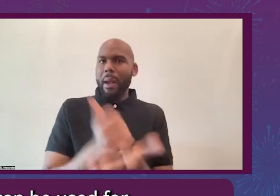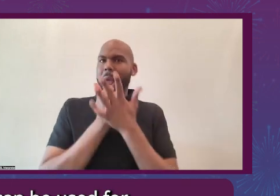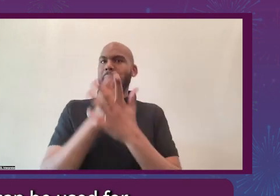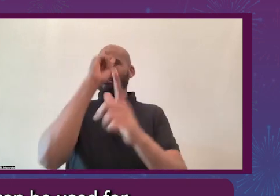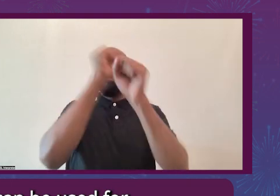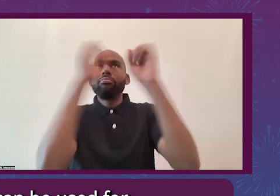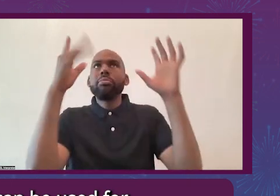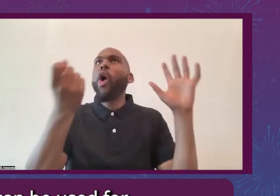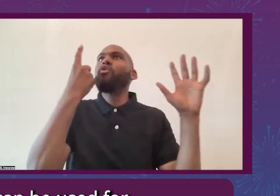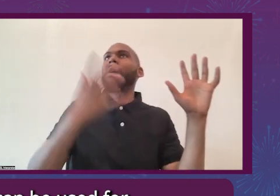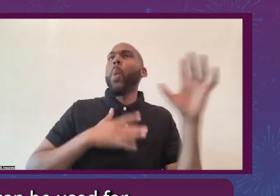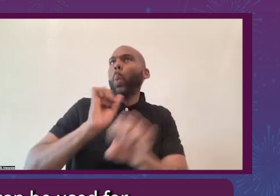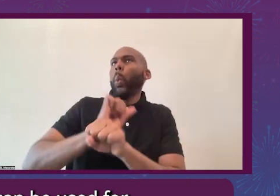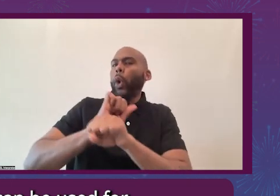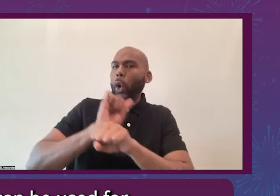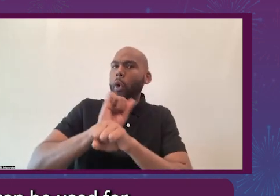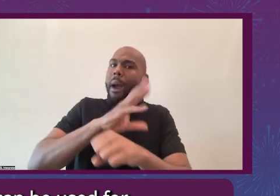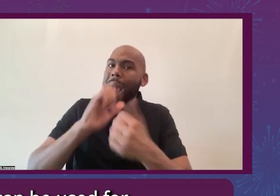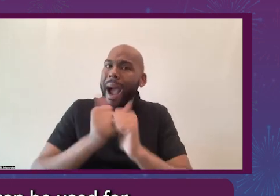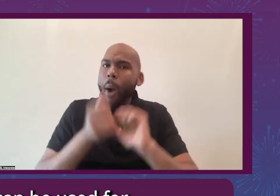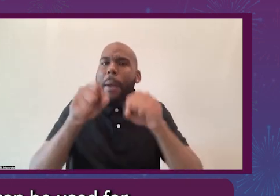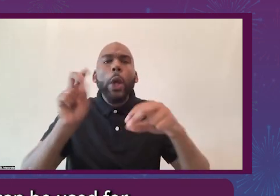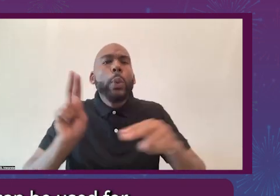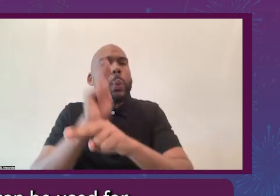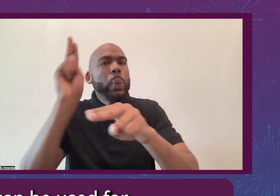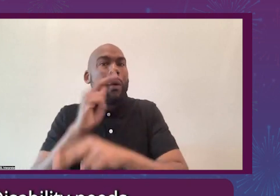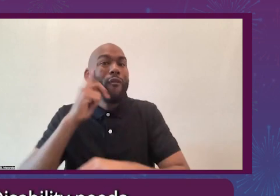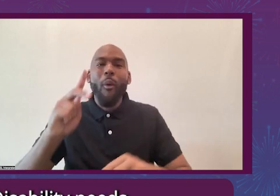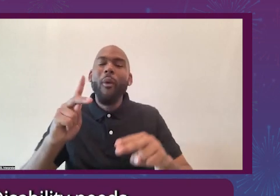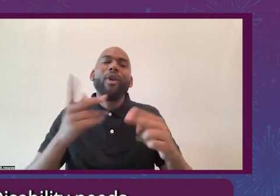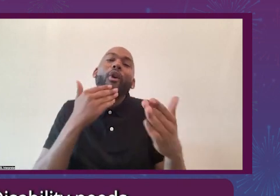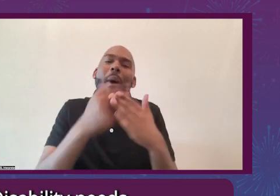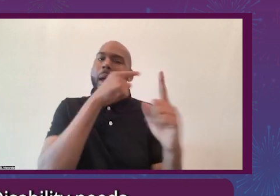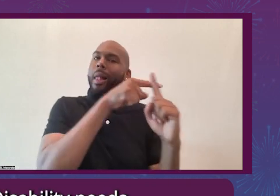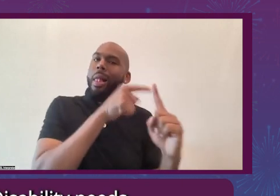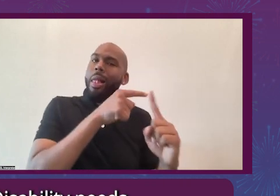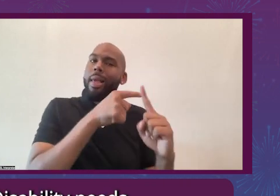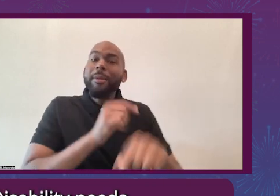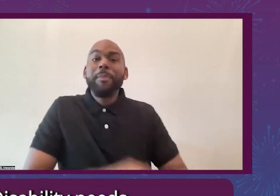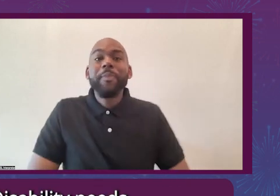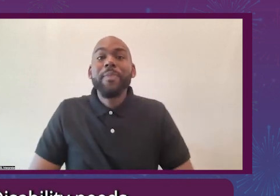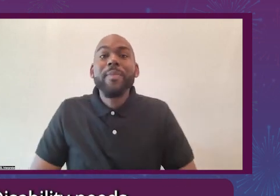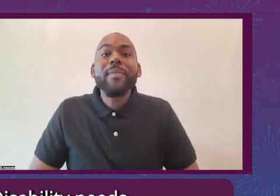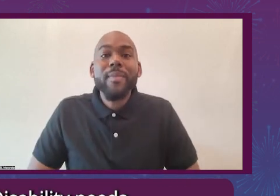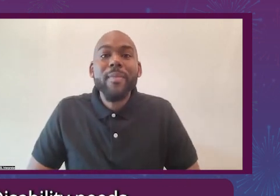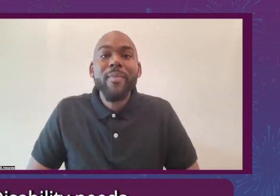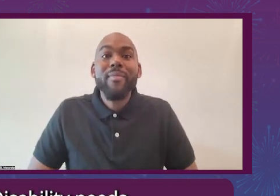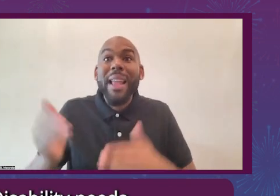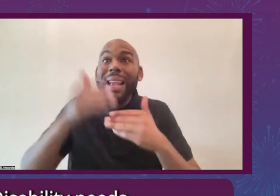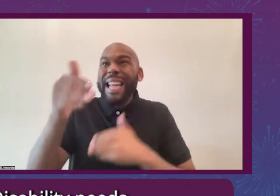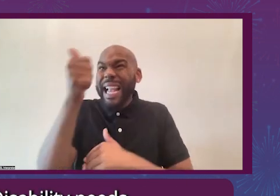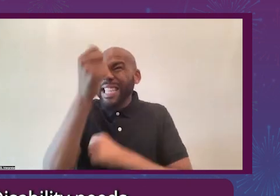can be used for the greater good. In the next 10 years and beyond, the World Institute on